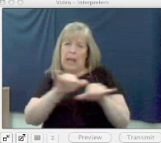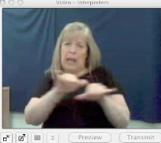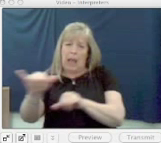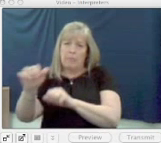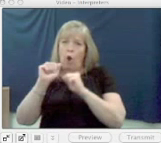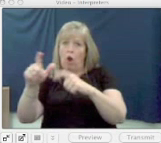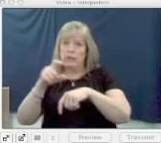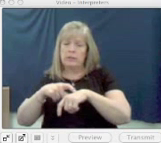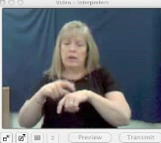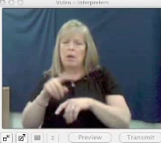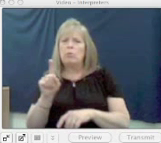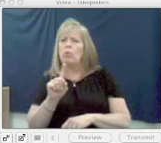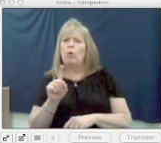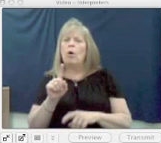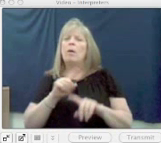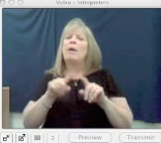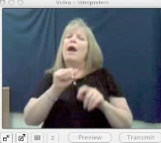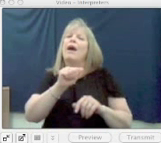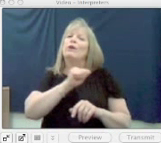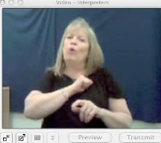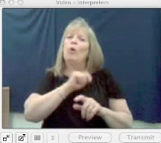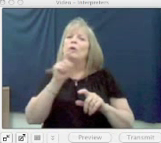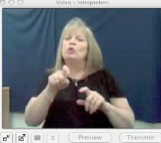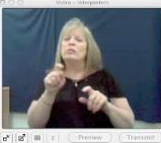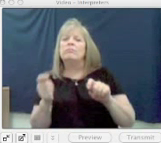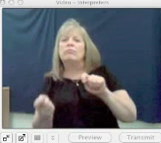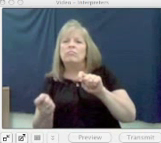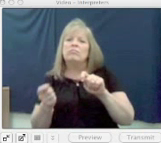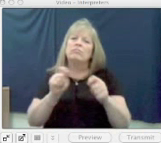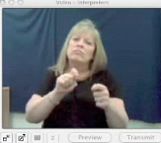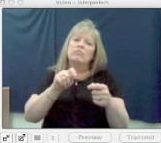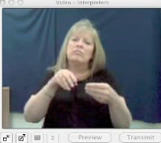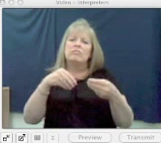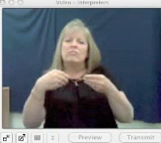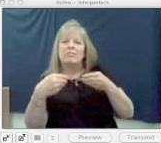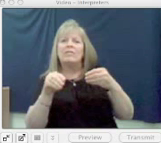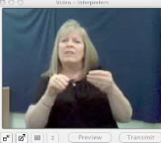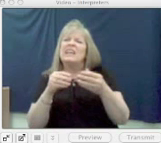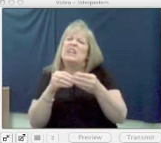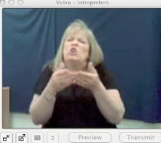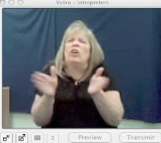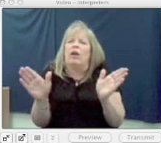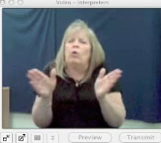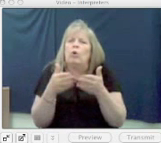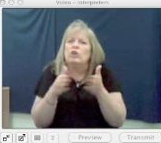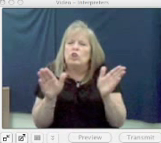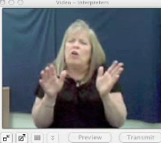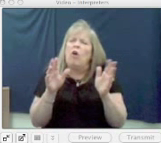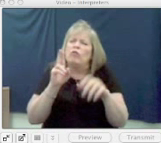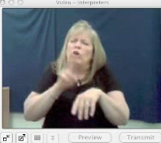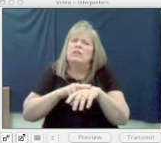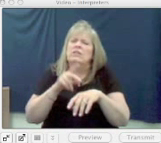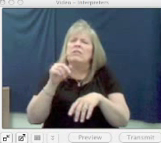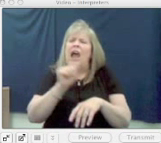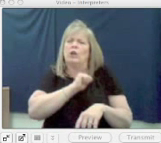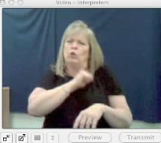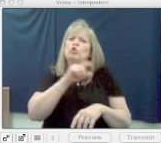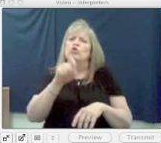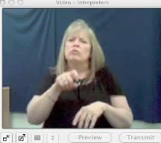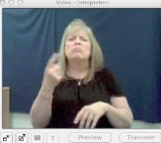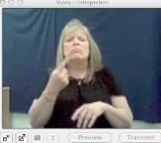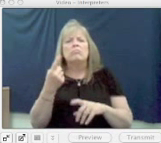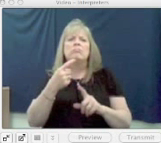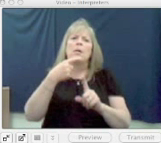but that the attitude needs to fluctuate. Certainly in general, the attitude needs to be one of positive